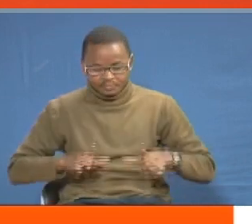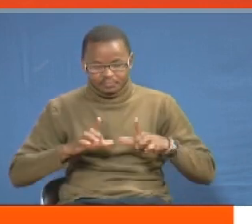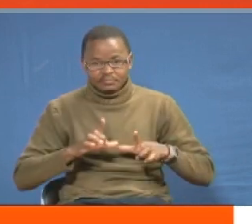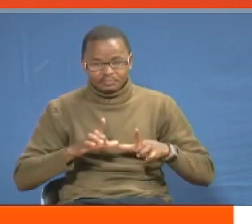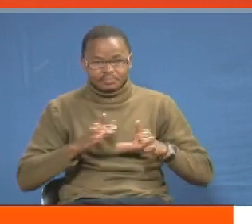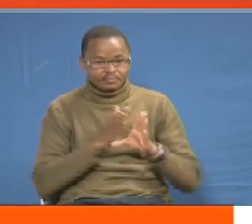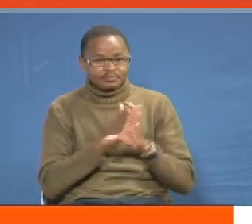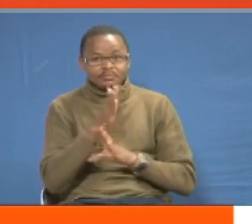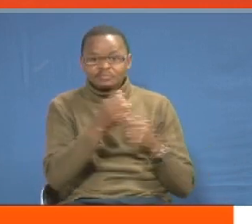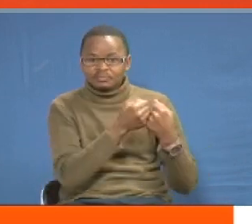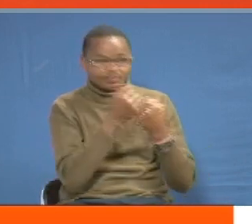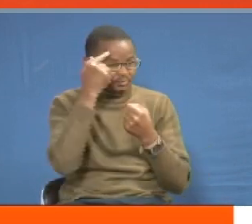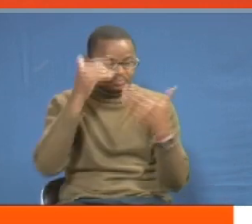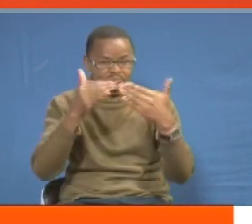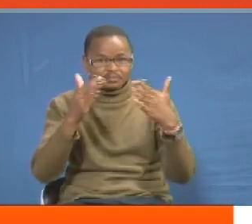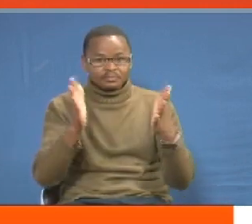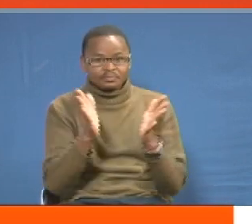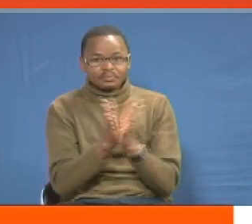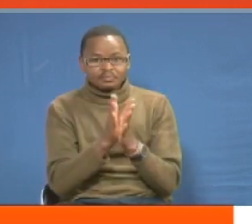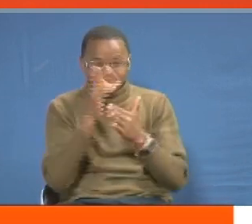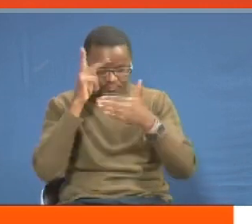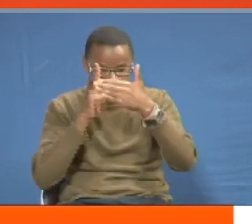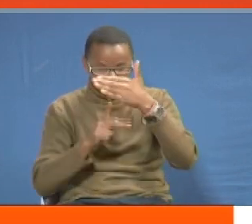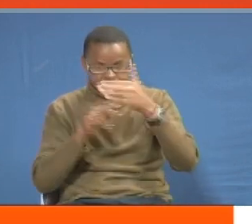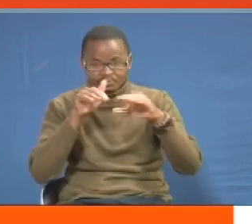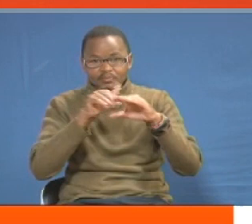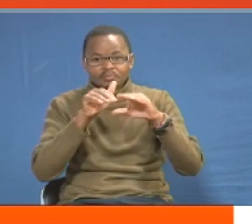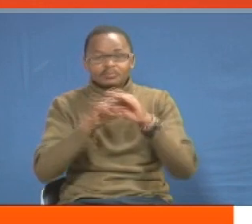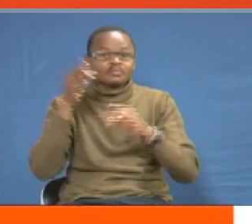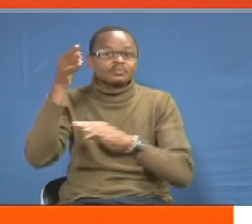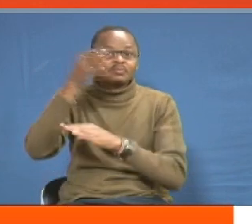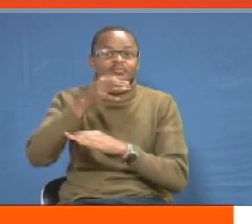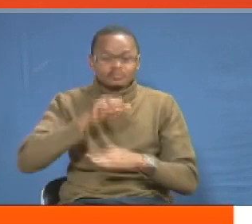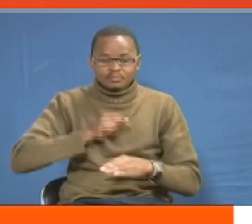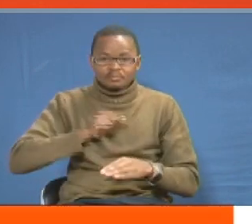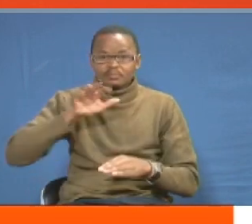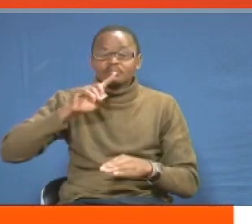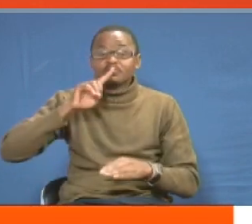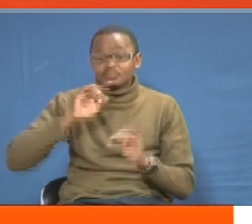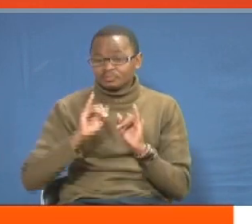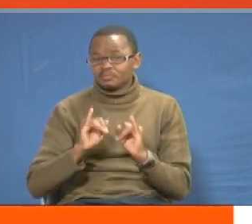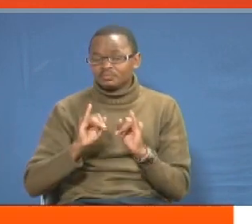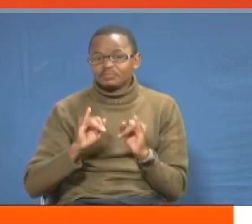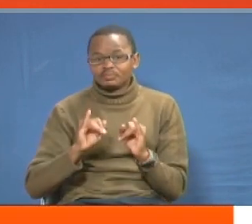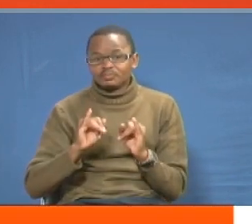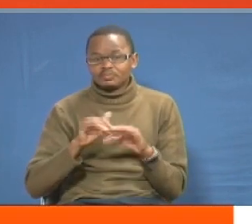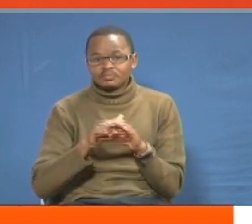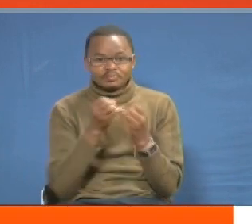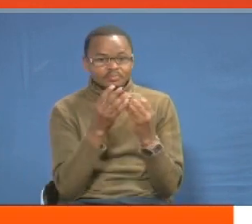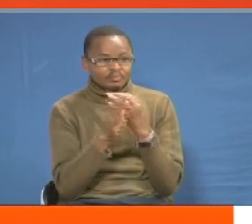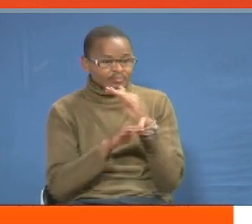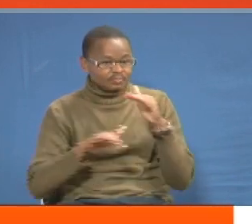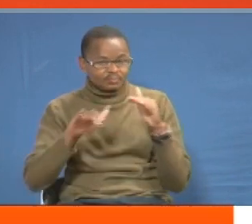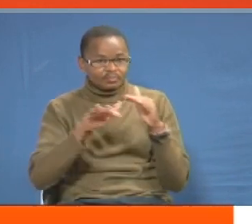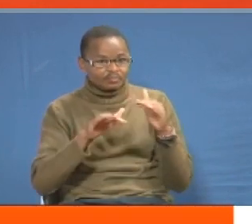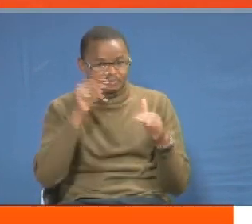life. So the main challenge is for the community to project this into the future of the girl. So far, in most